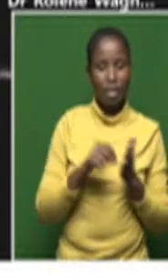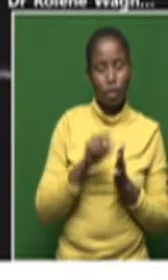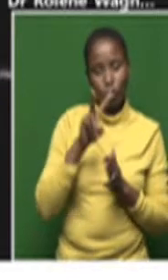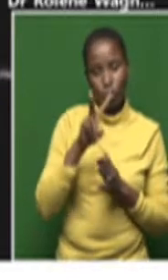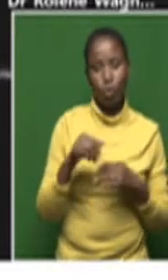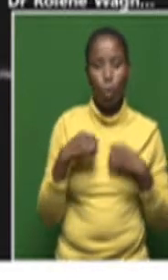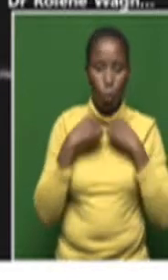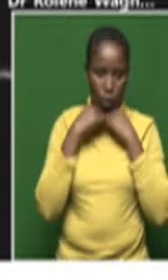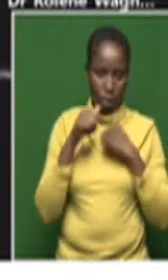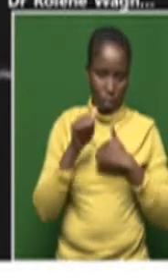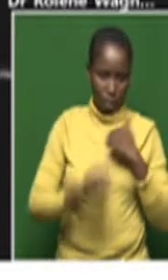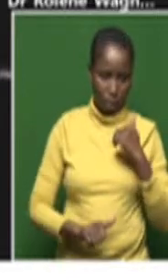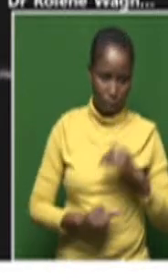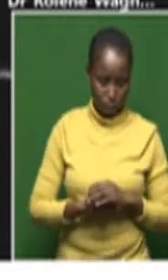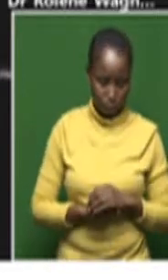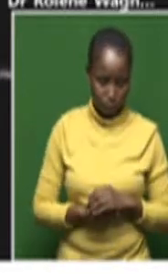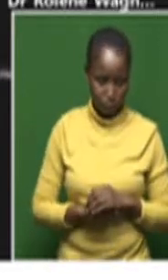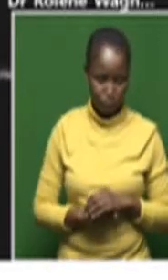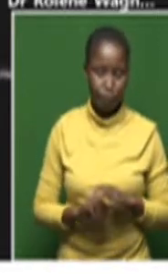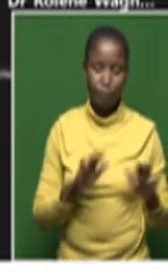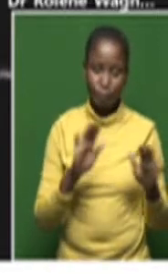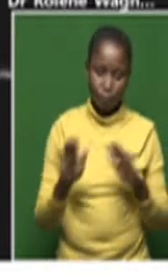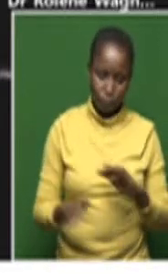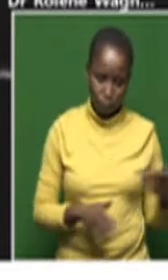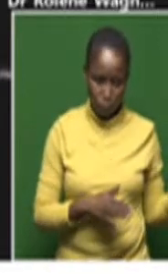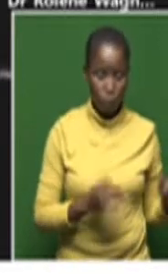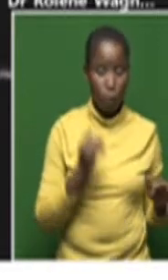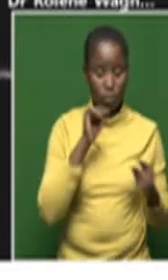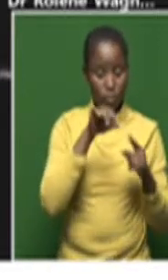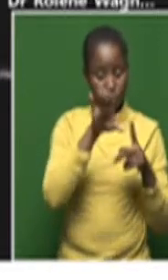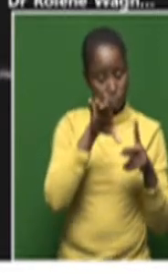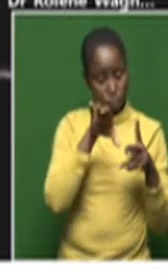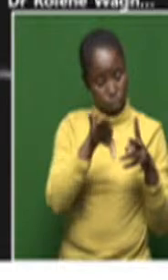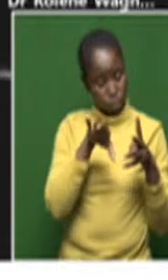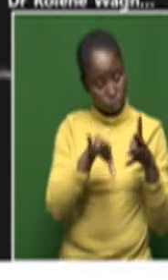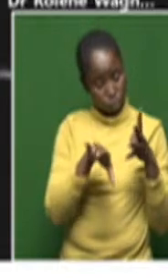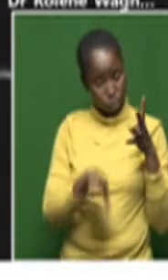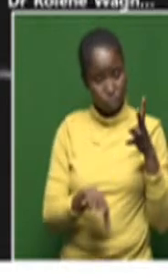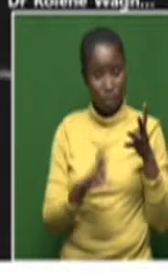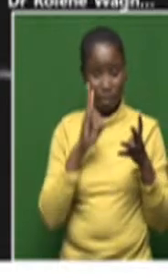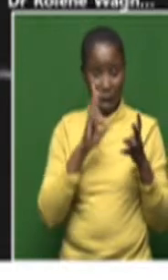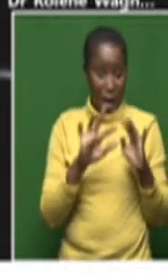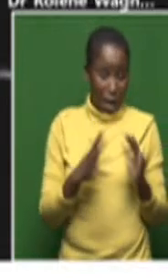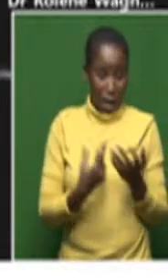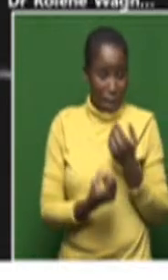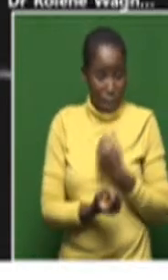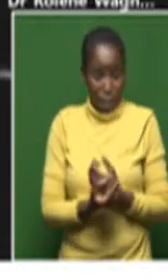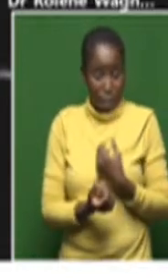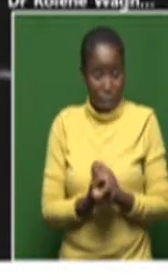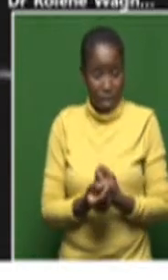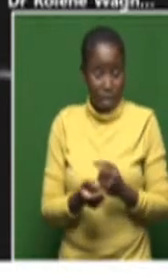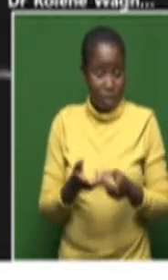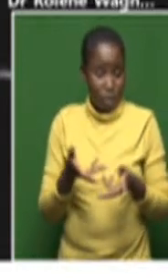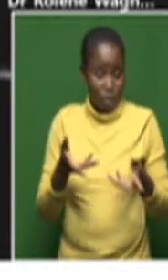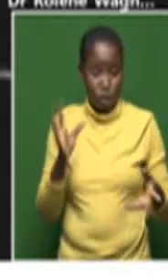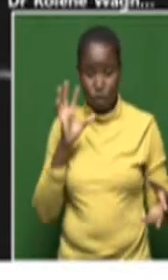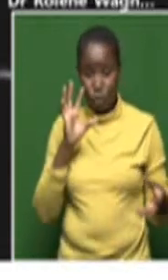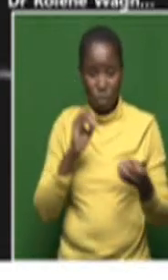August. When we break that down to see what the contribution was on this highest total